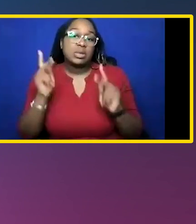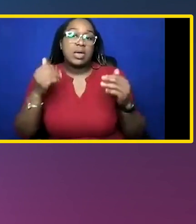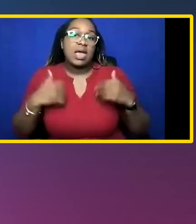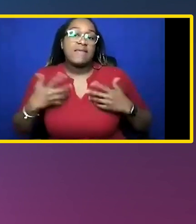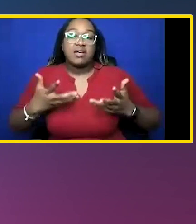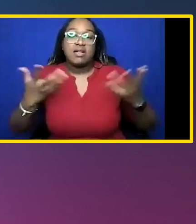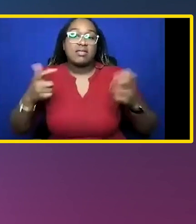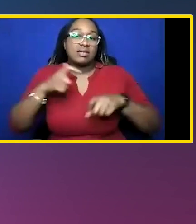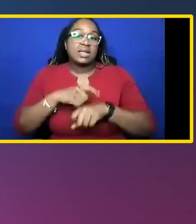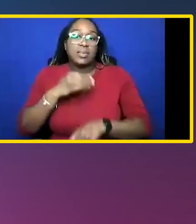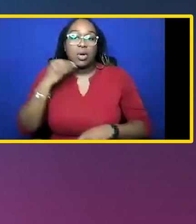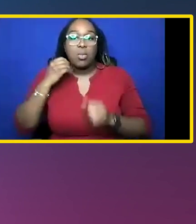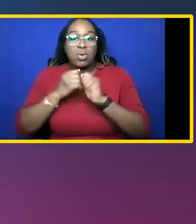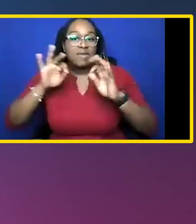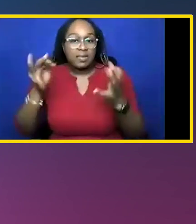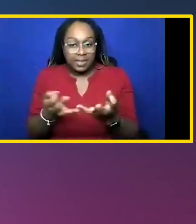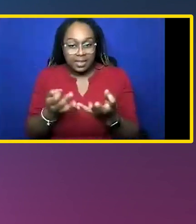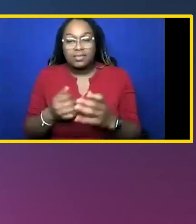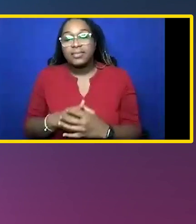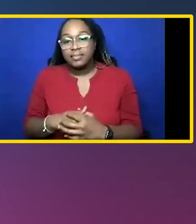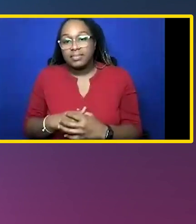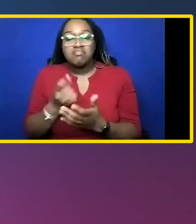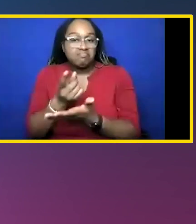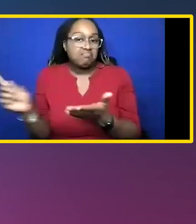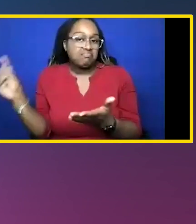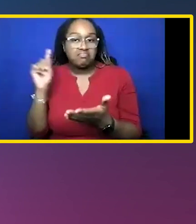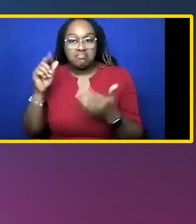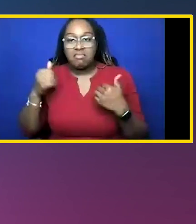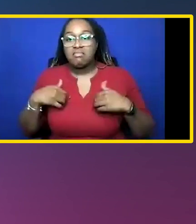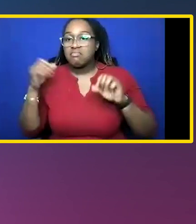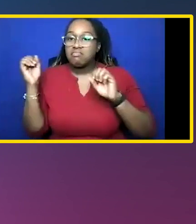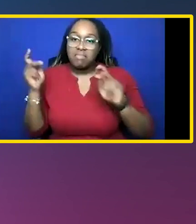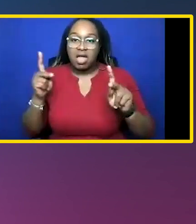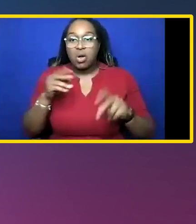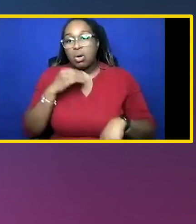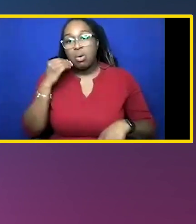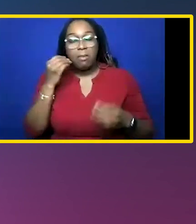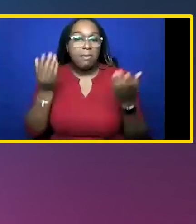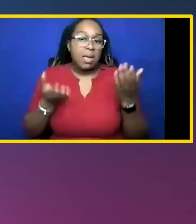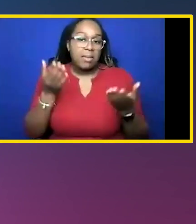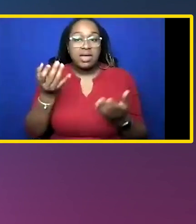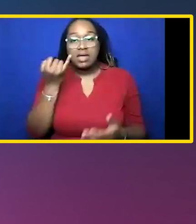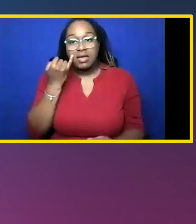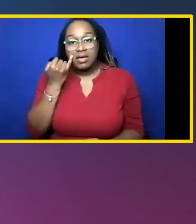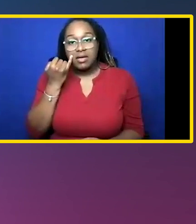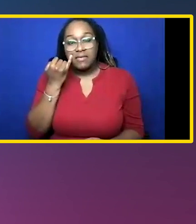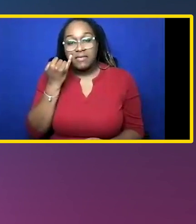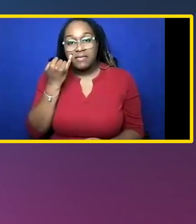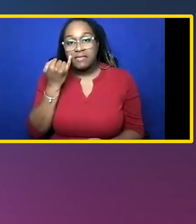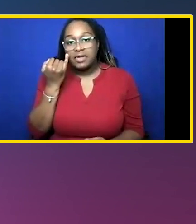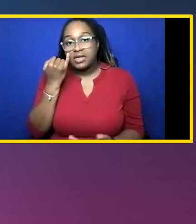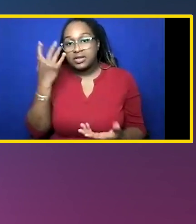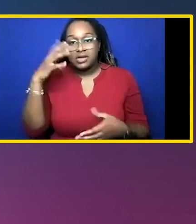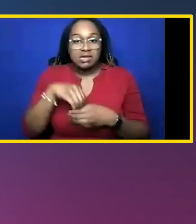of time at home with their family last week. They're about to go home. Maybe if you're in,